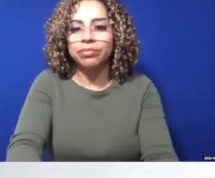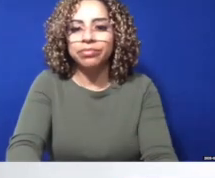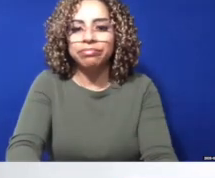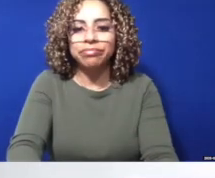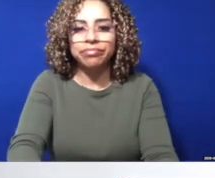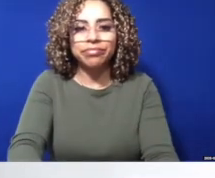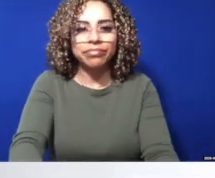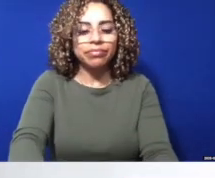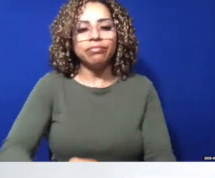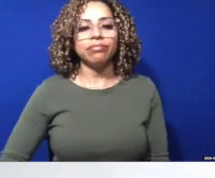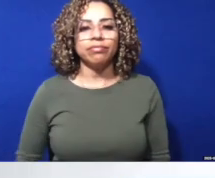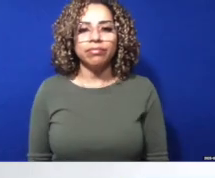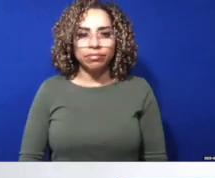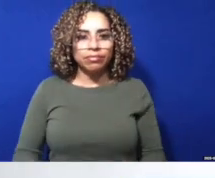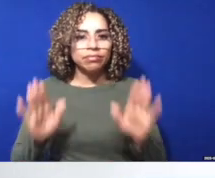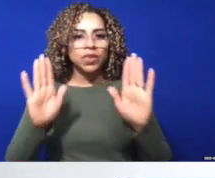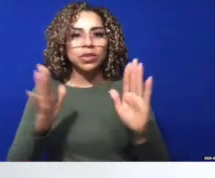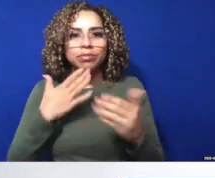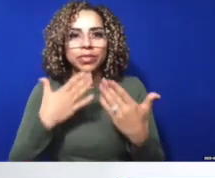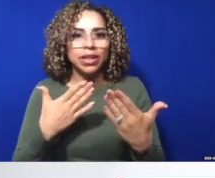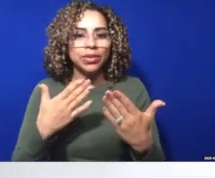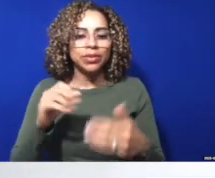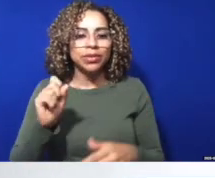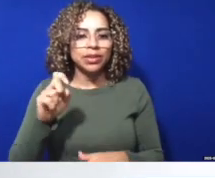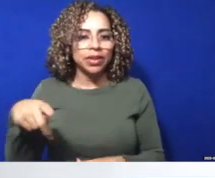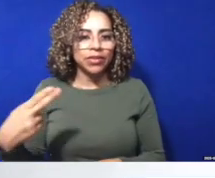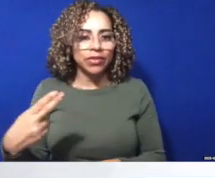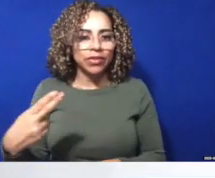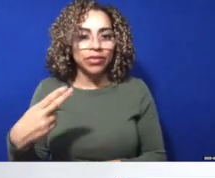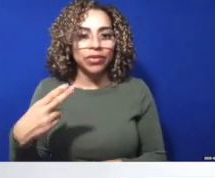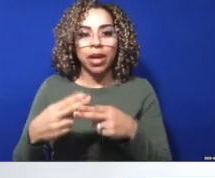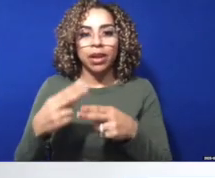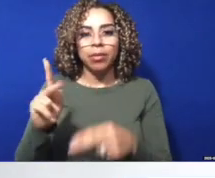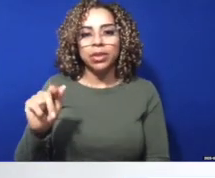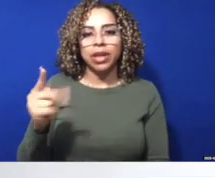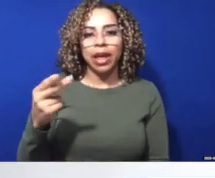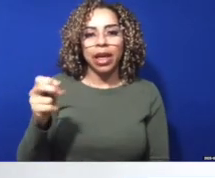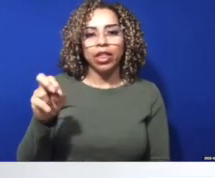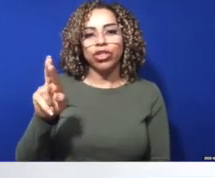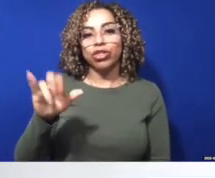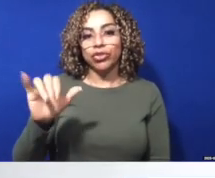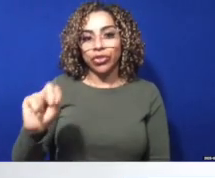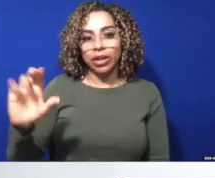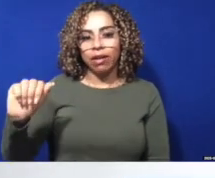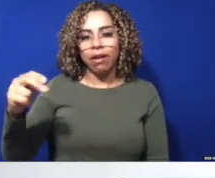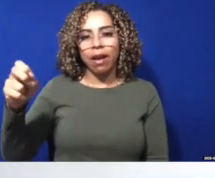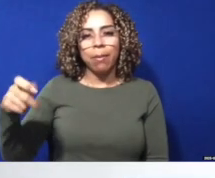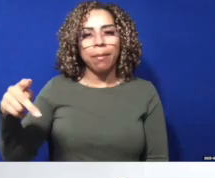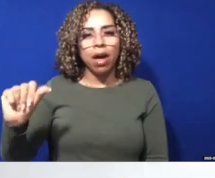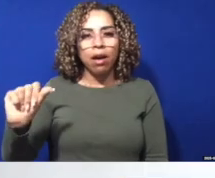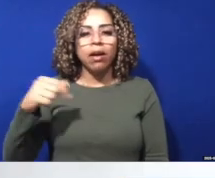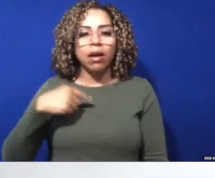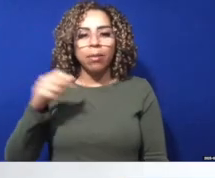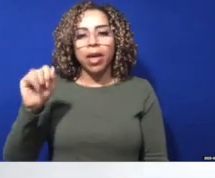Awesome. Thanks, Steph. Hi, everybody. My name is Catherine Canepa. I'm an air pollution specialist at CARB, and I'll be briefly providing an overview on